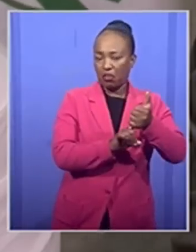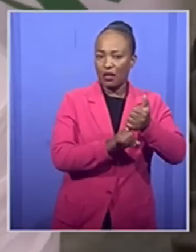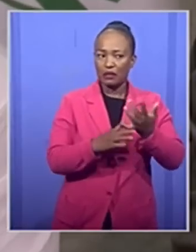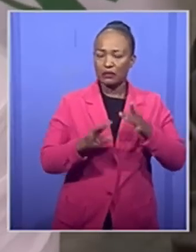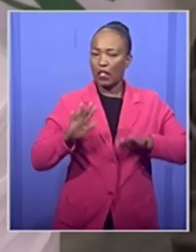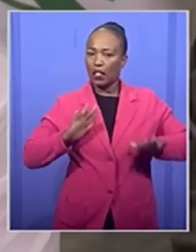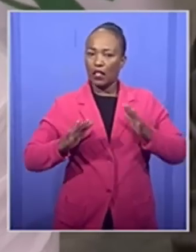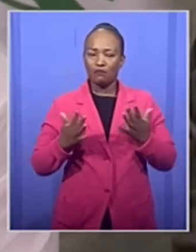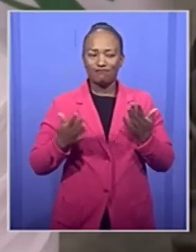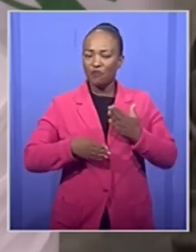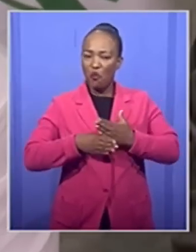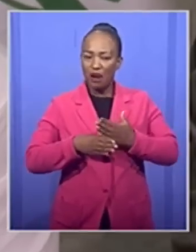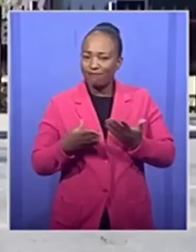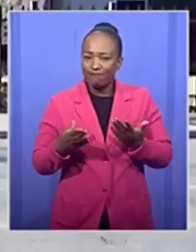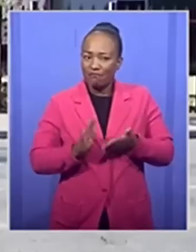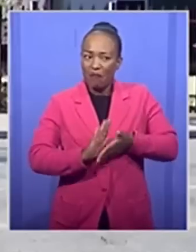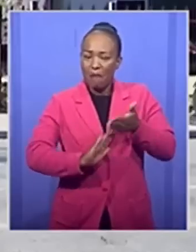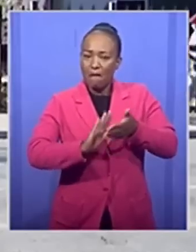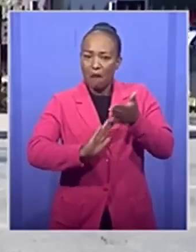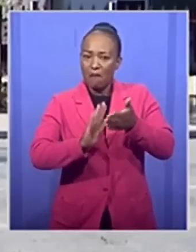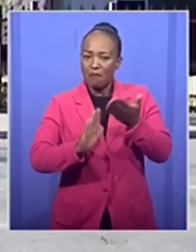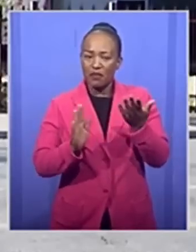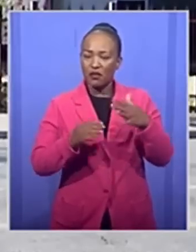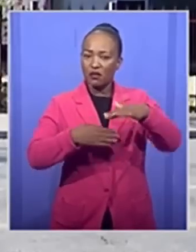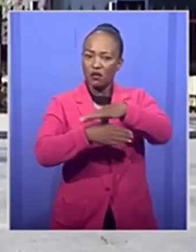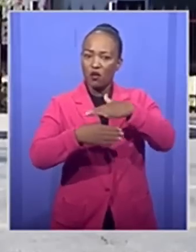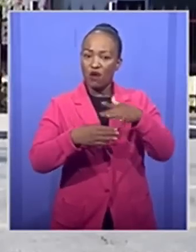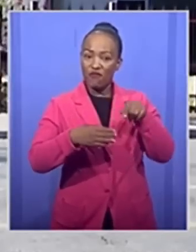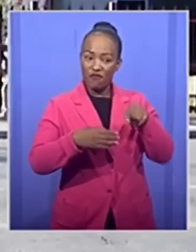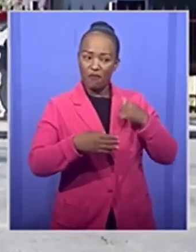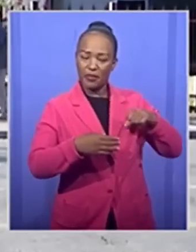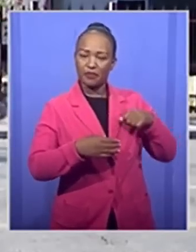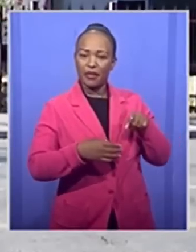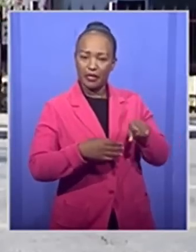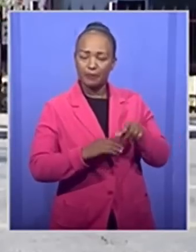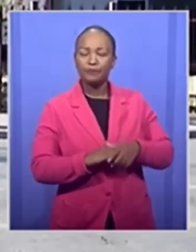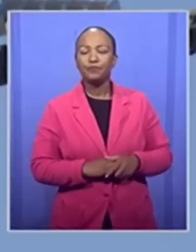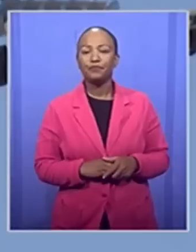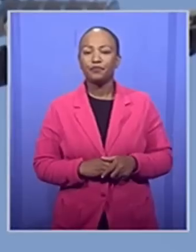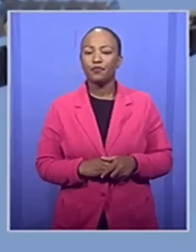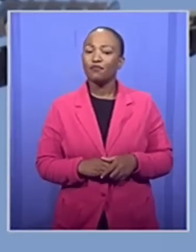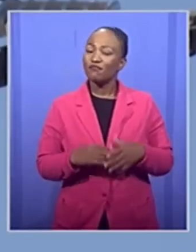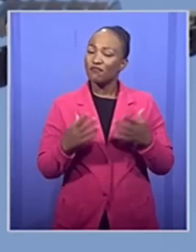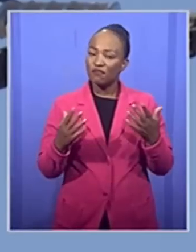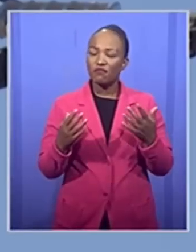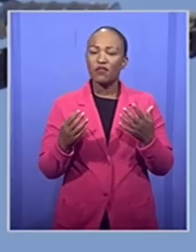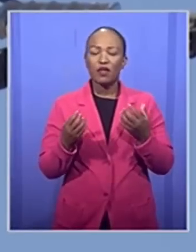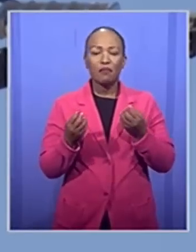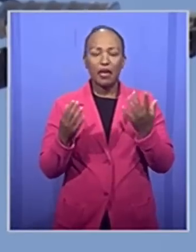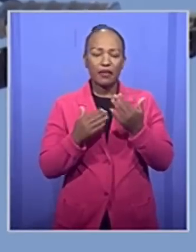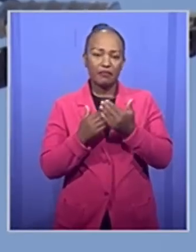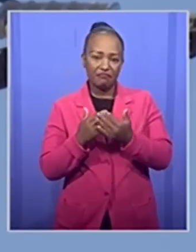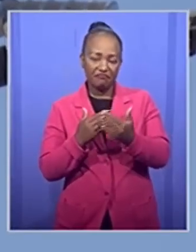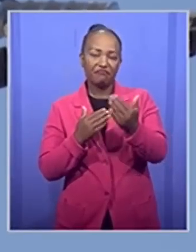it impossible to operate within the precinct of the Ditsobotla. Go na le dithulaganyo tse di ntseng di tsweletse tsa